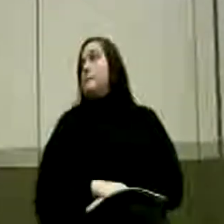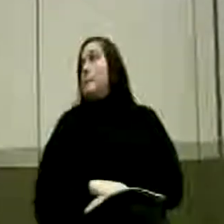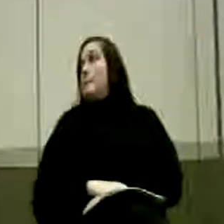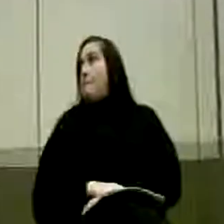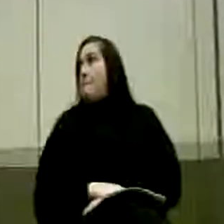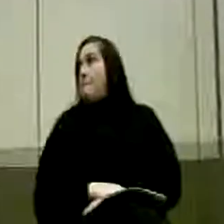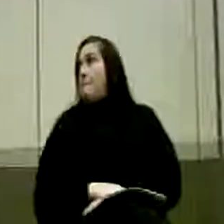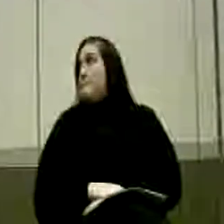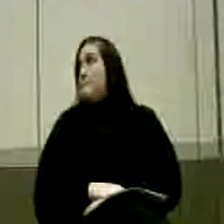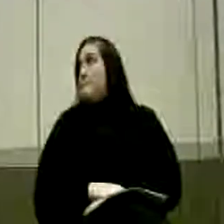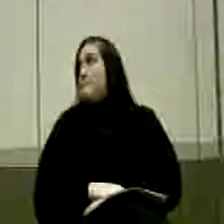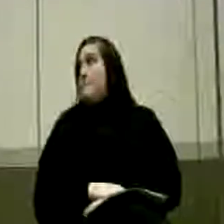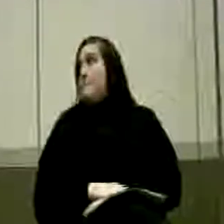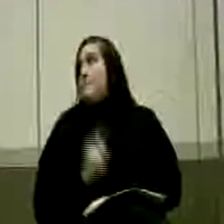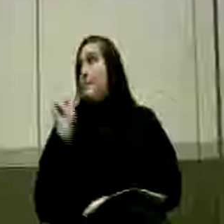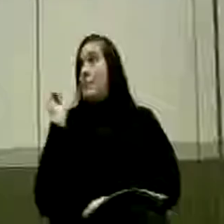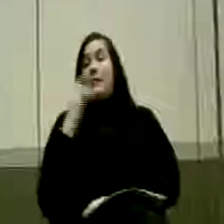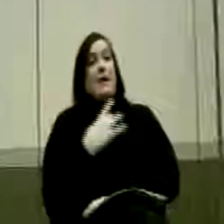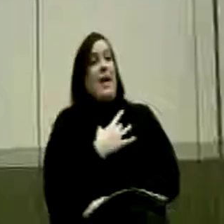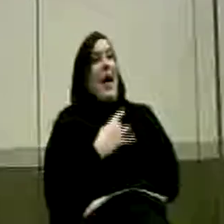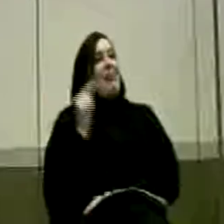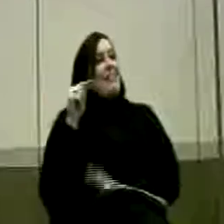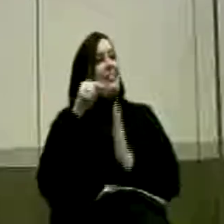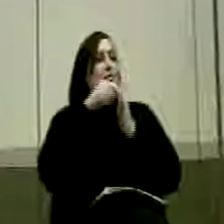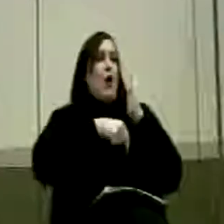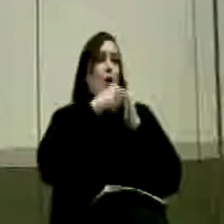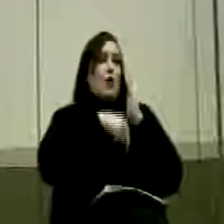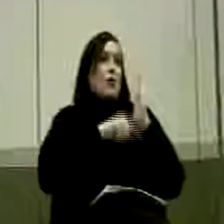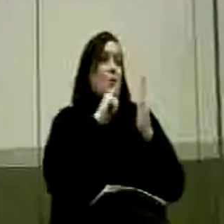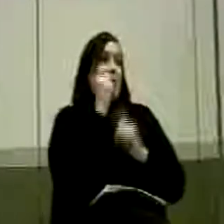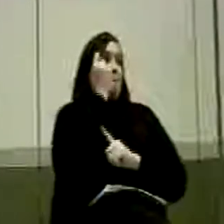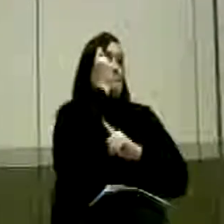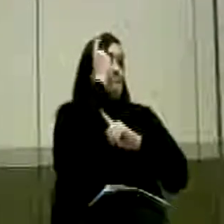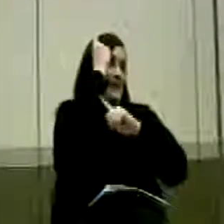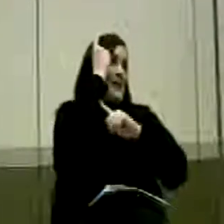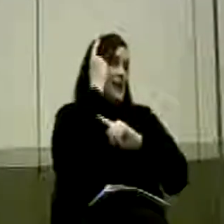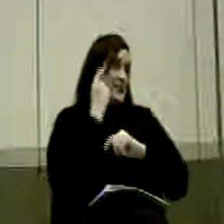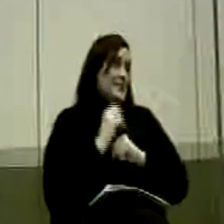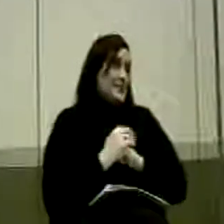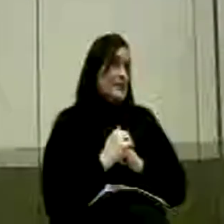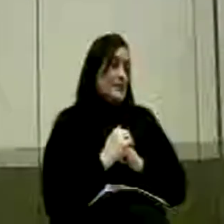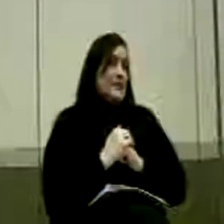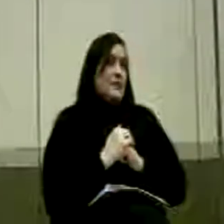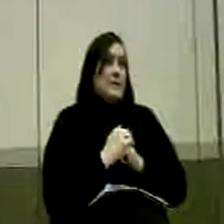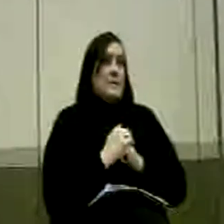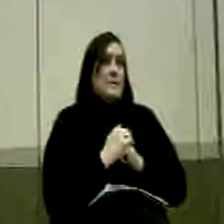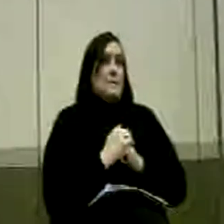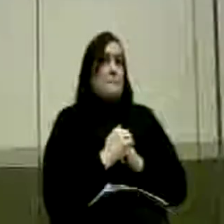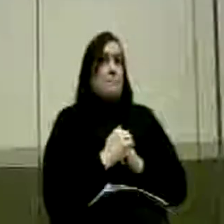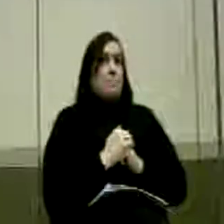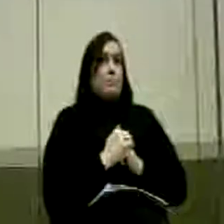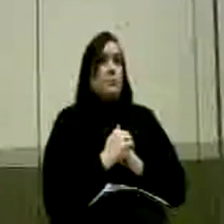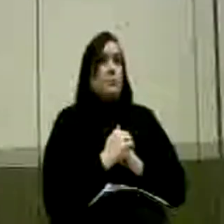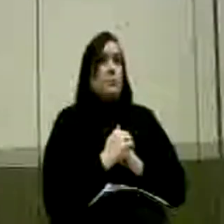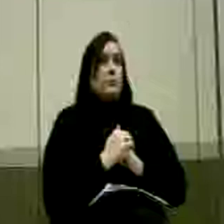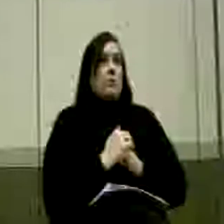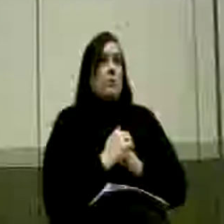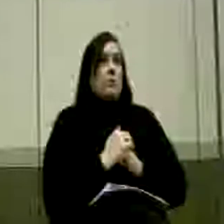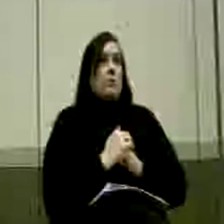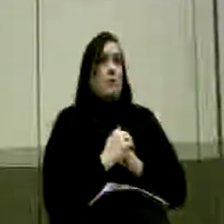There's this, I like this article because it kind of really, it makes sense, talking about that there